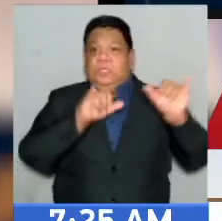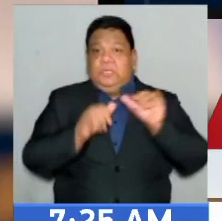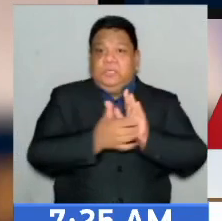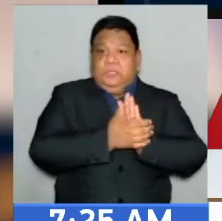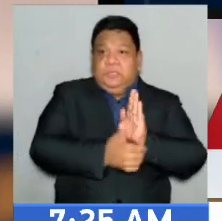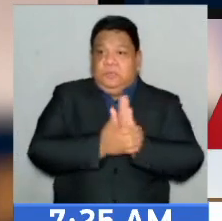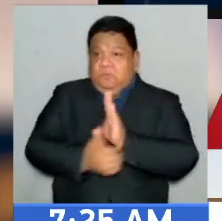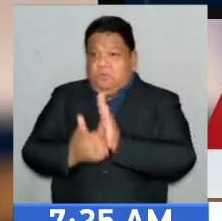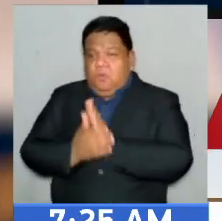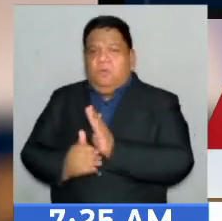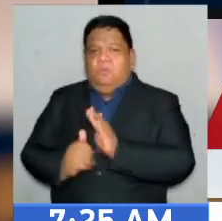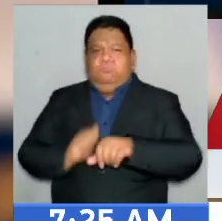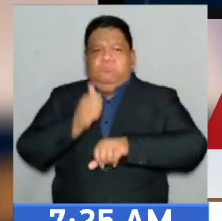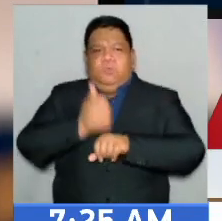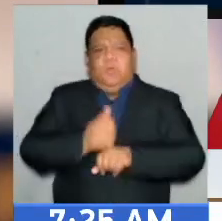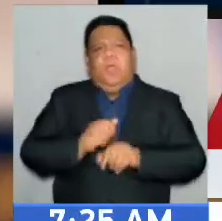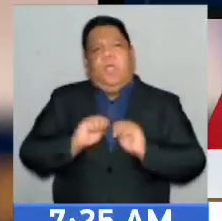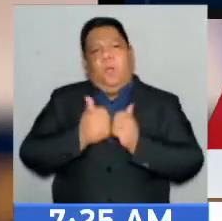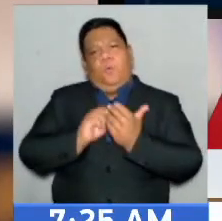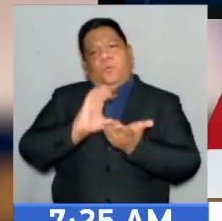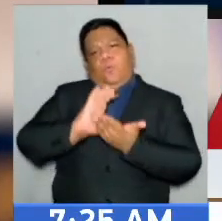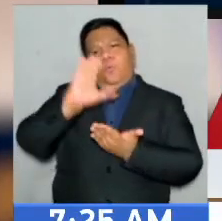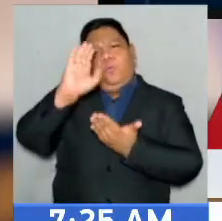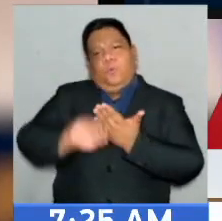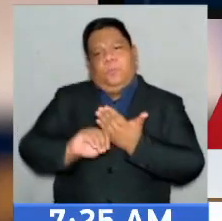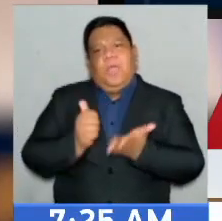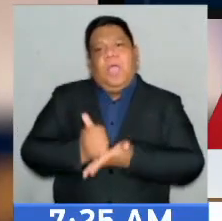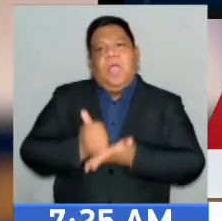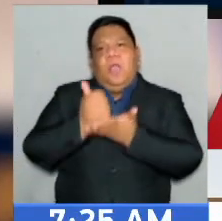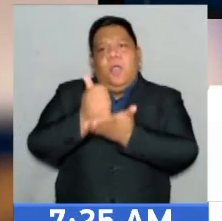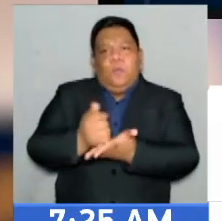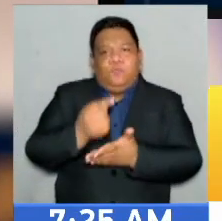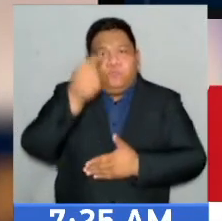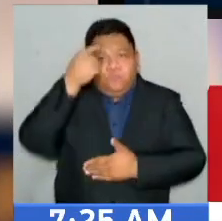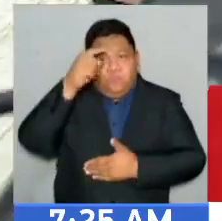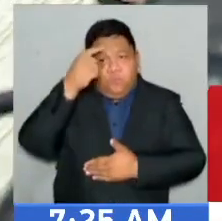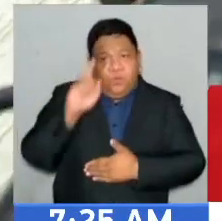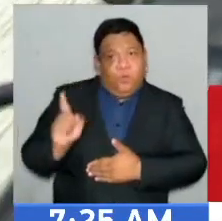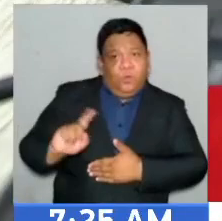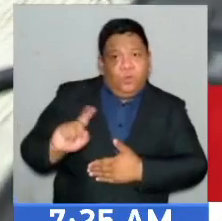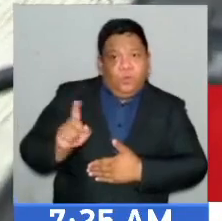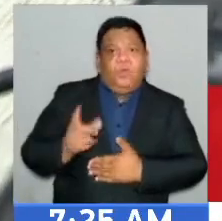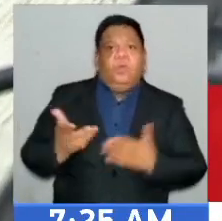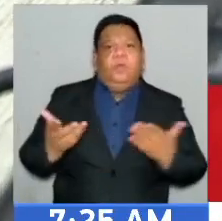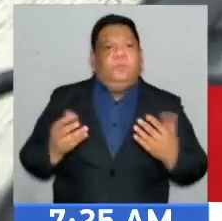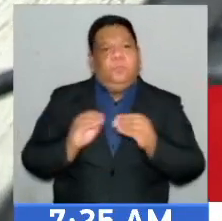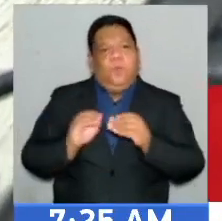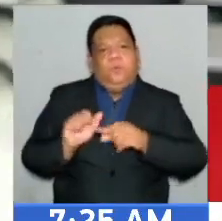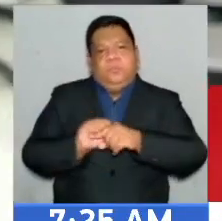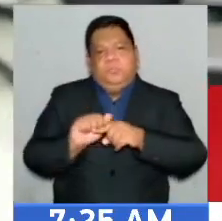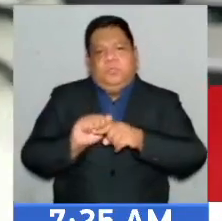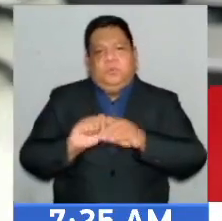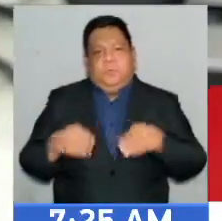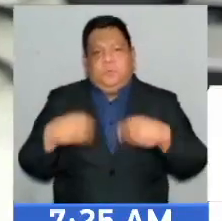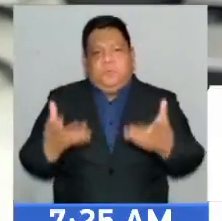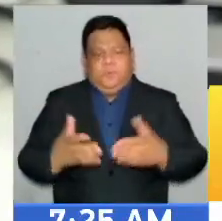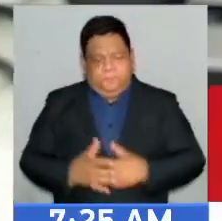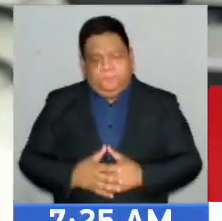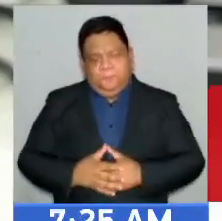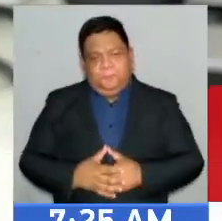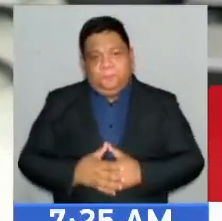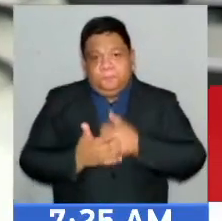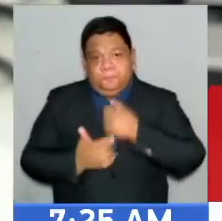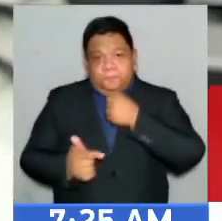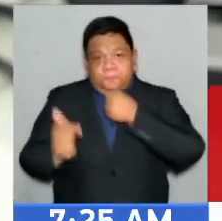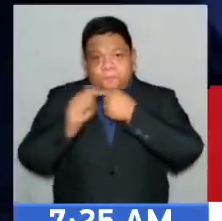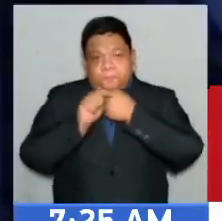curriculum, which now be the basis of training providers. Isa pa raw dapat tugunan ayon sa World Bank report ang